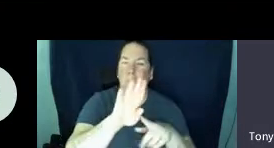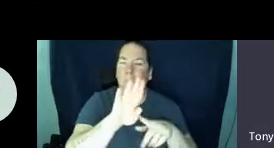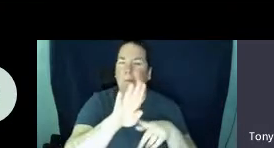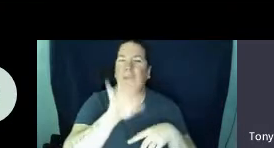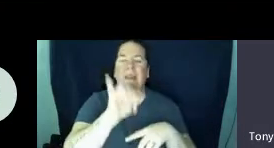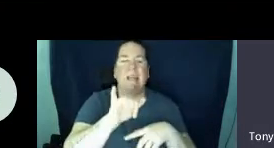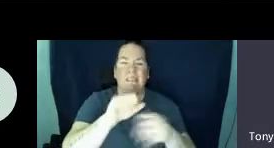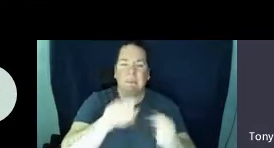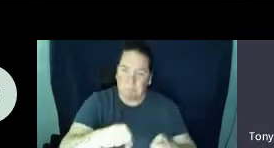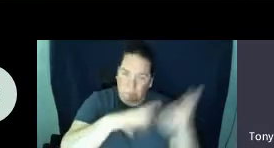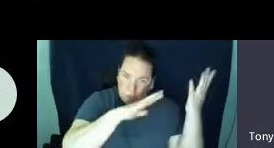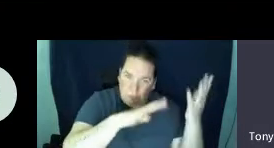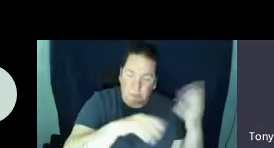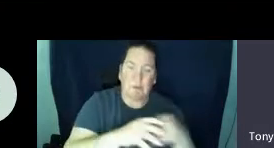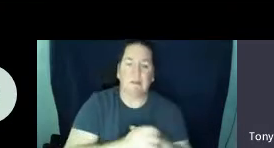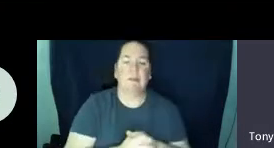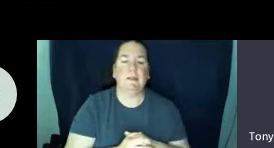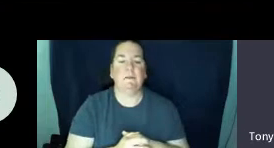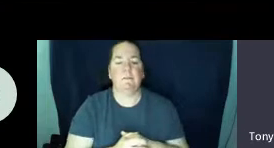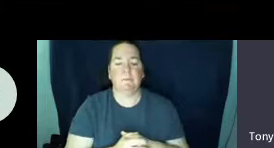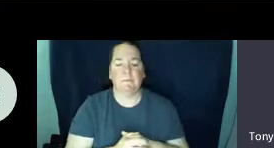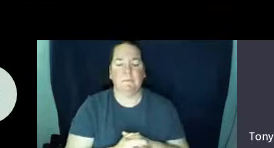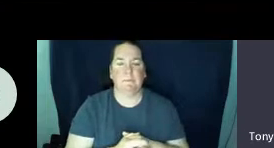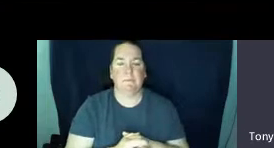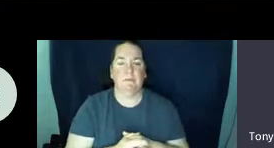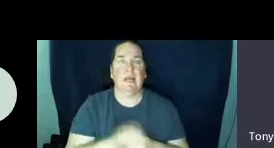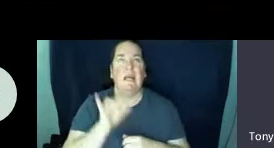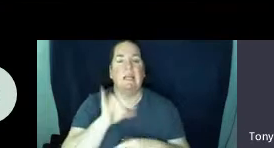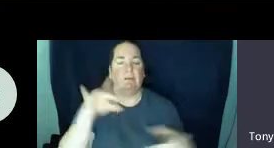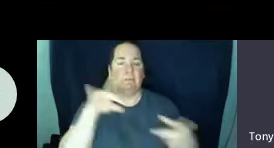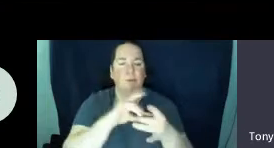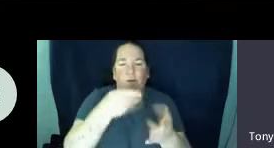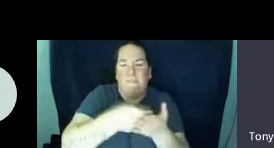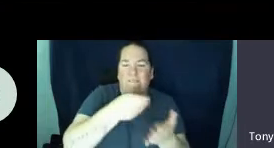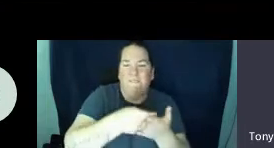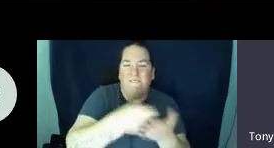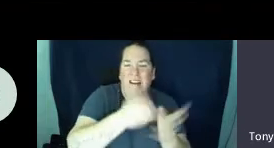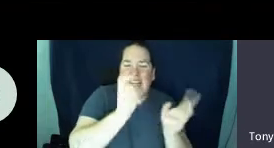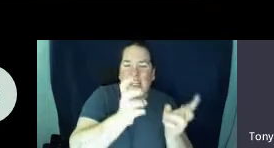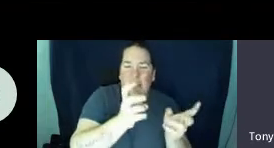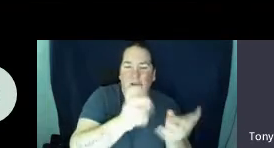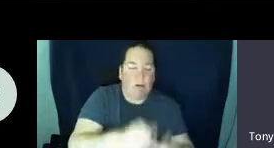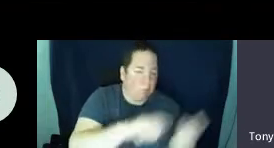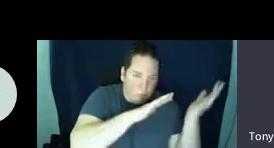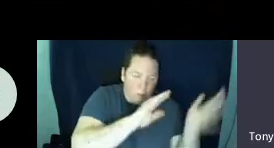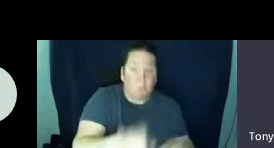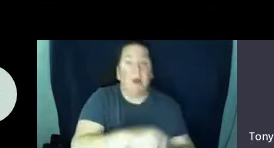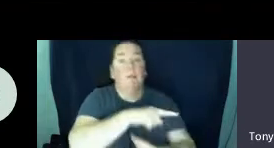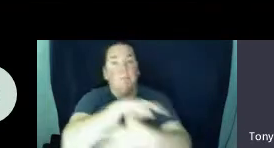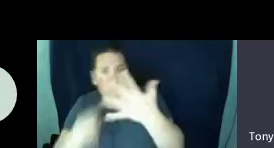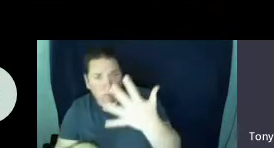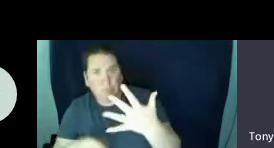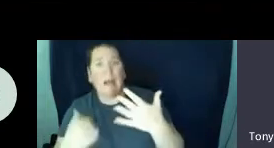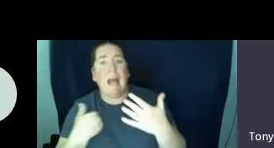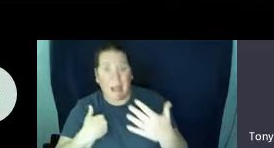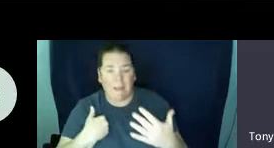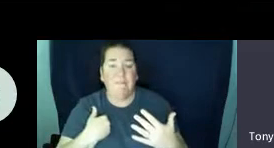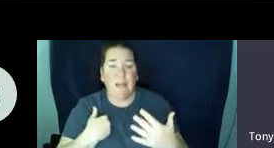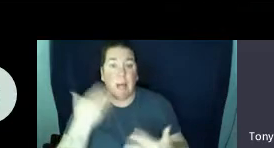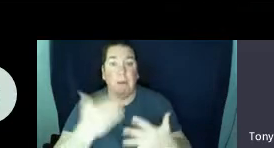away, that was directly related to a funding issue, but we have all these other options right now. And it's possible that the